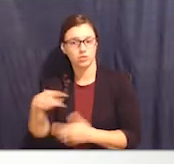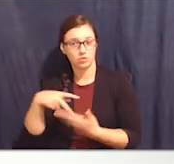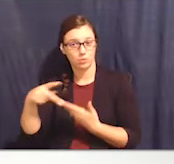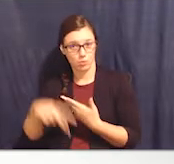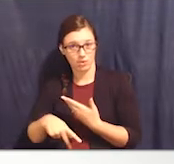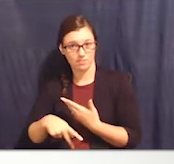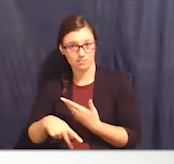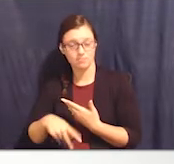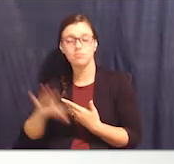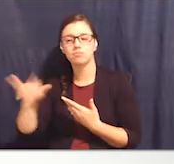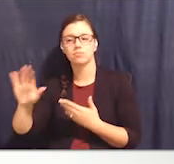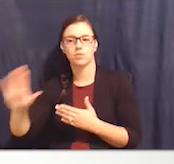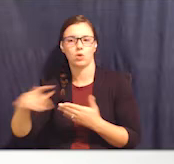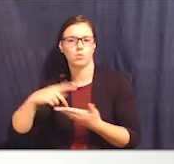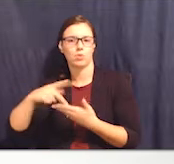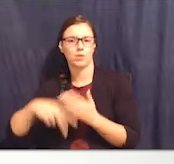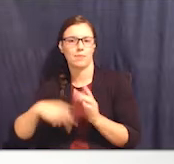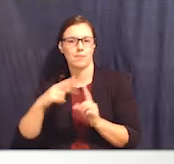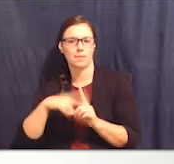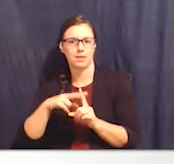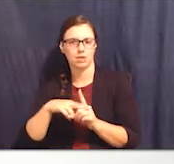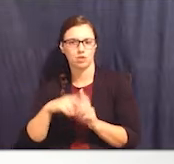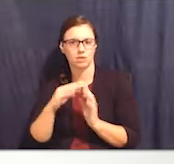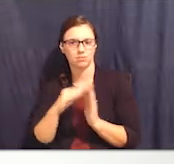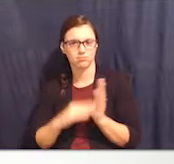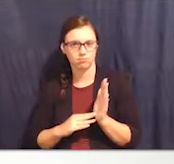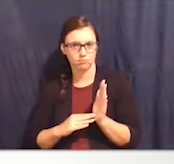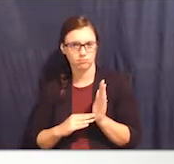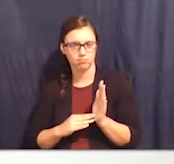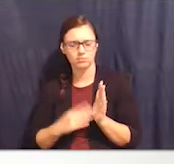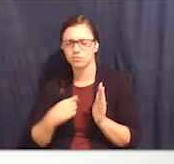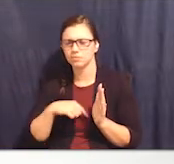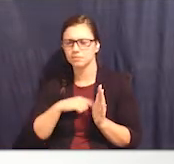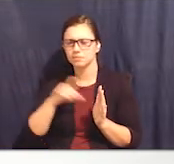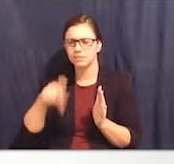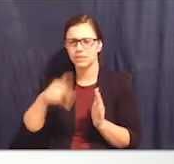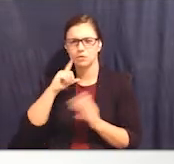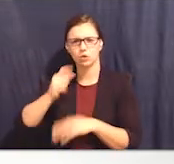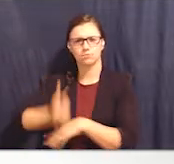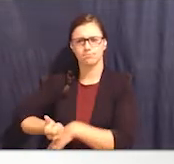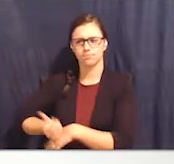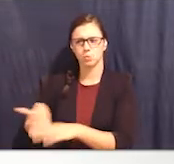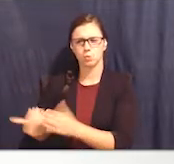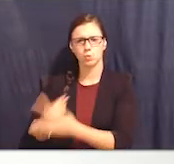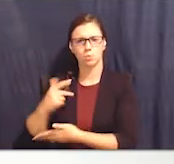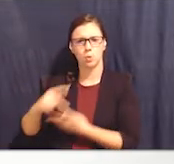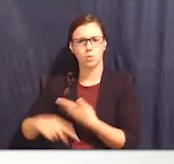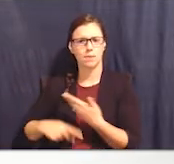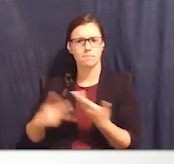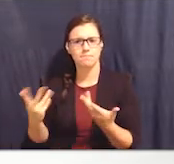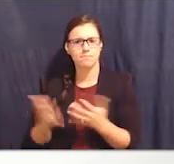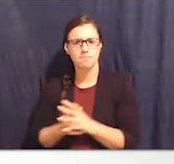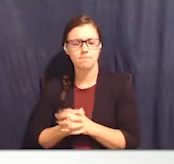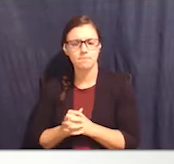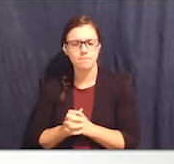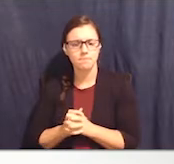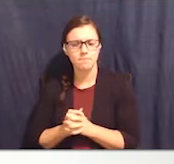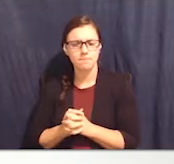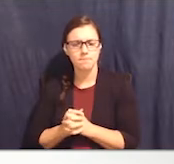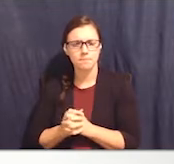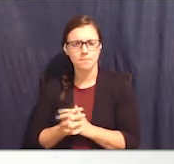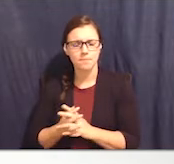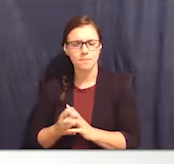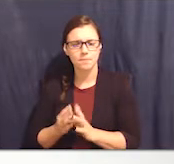program. Then they can have money to be able to implement that program so that they can hire, just like the individual said in